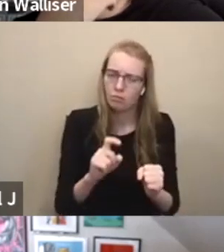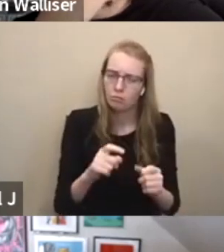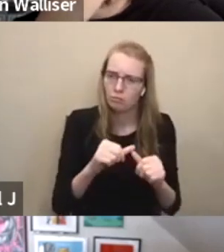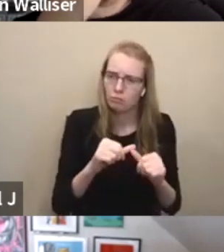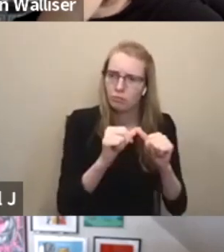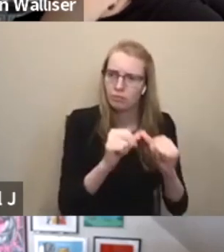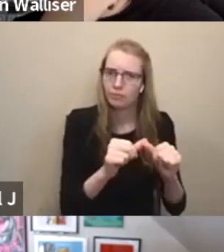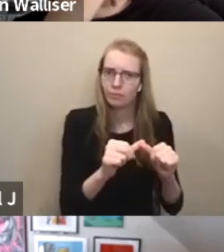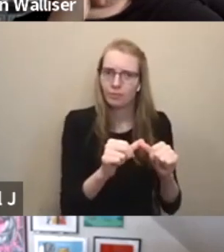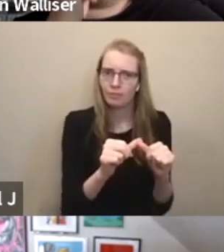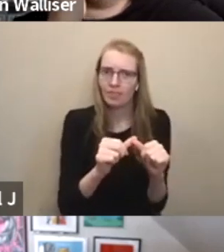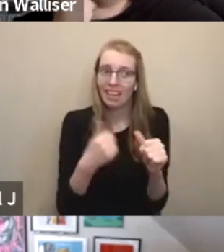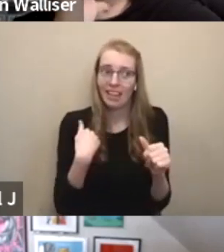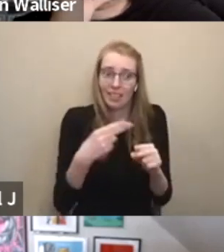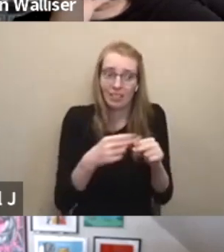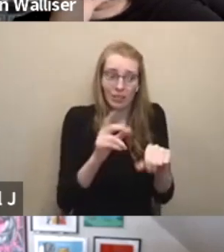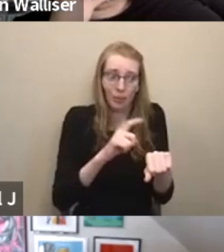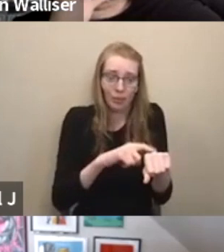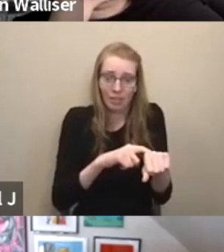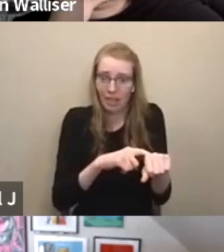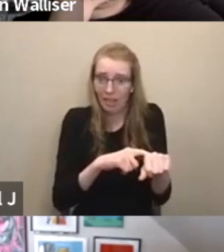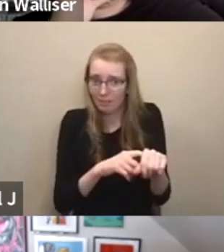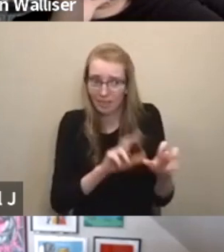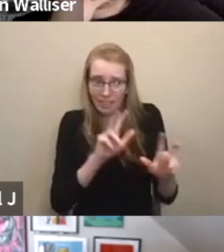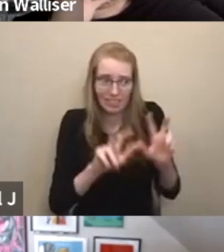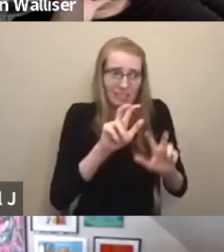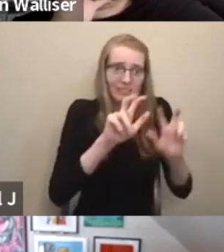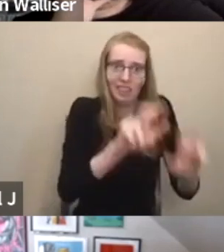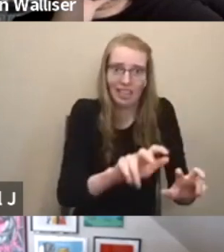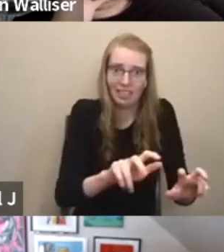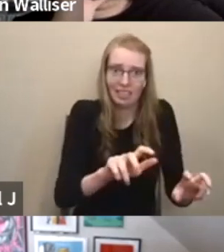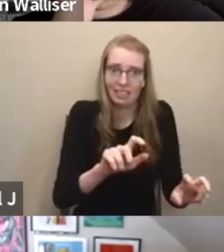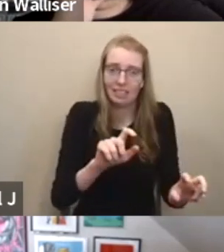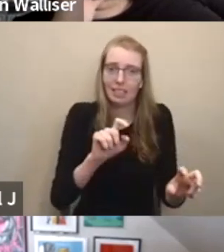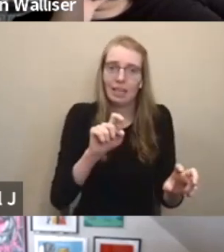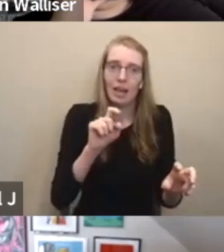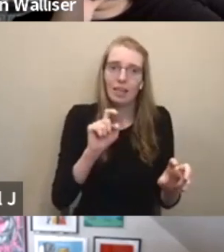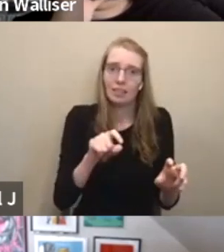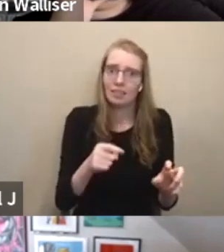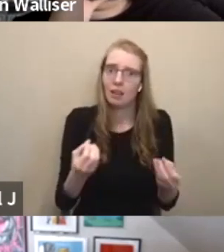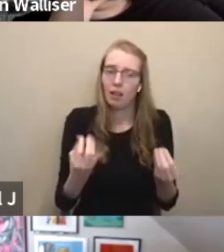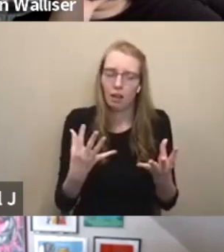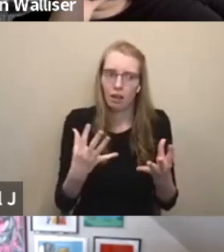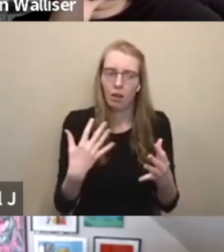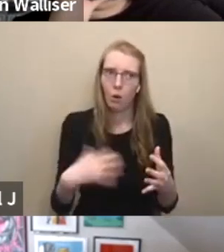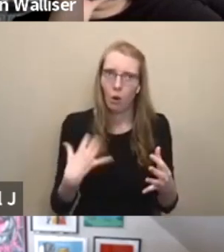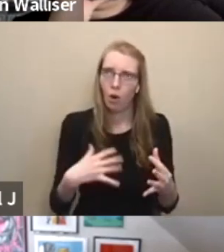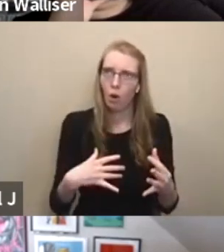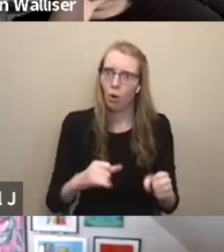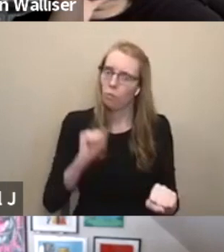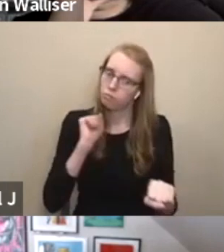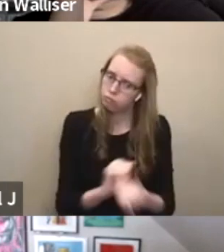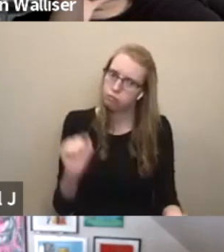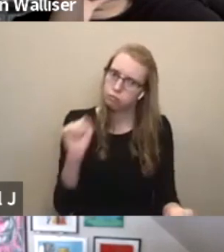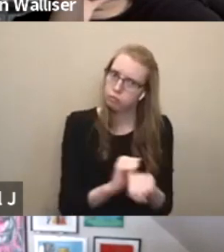in really is a big act of trust and a lot of muscle to get over that finish line to opening. And so working